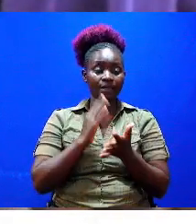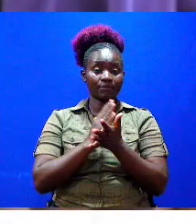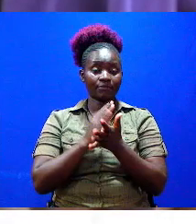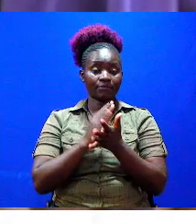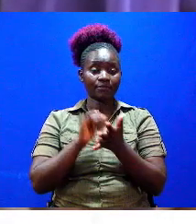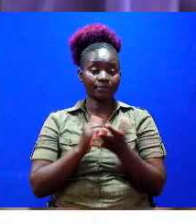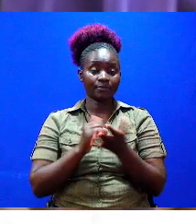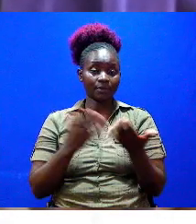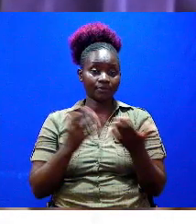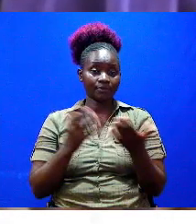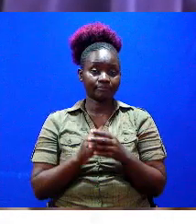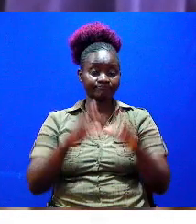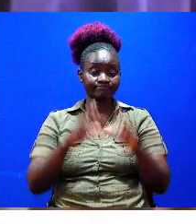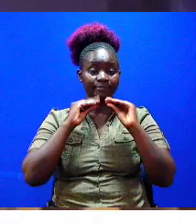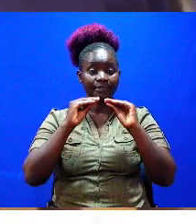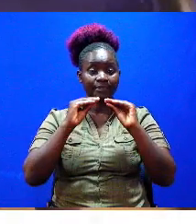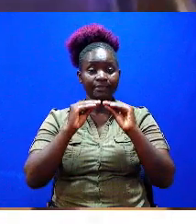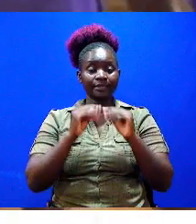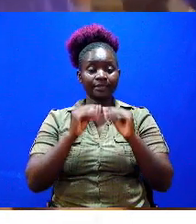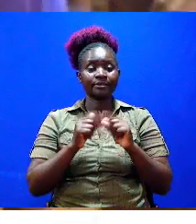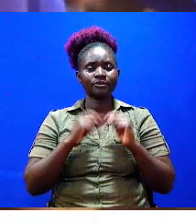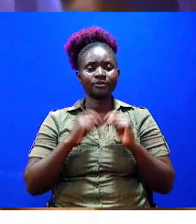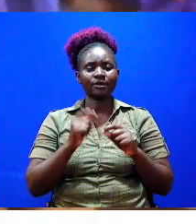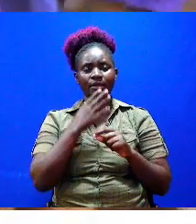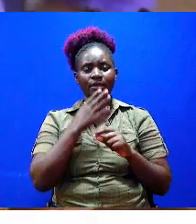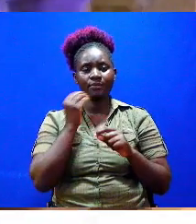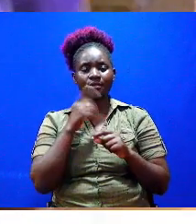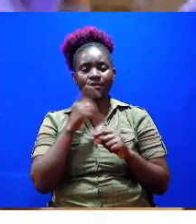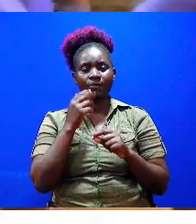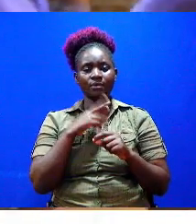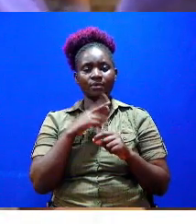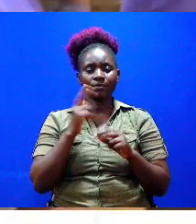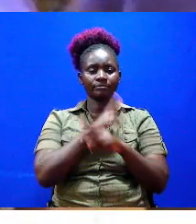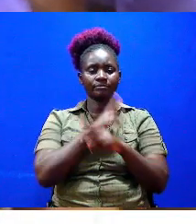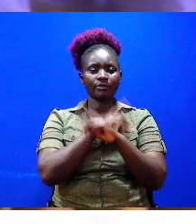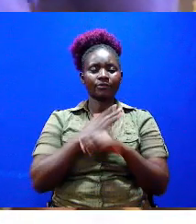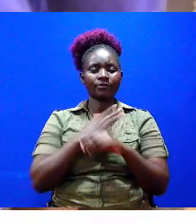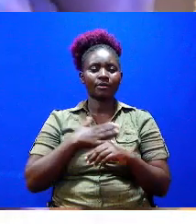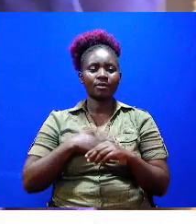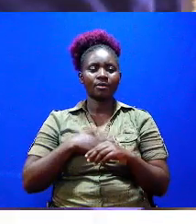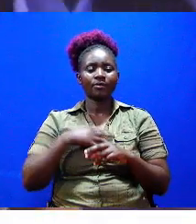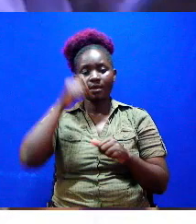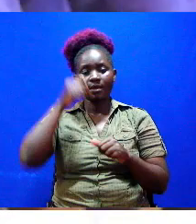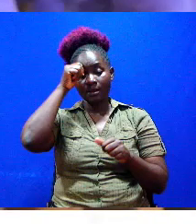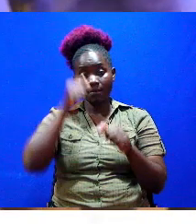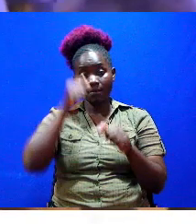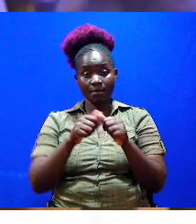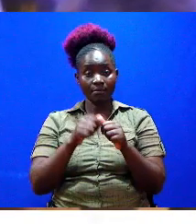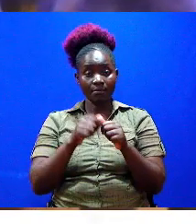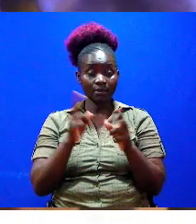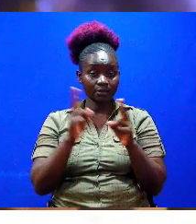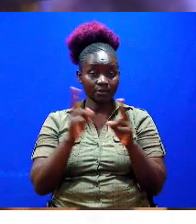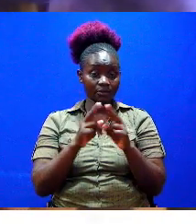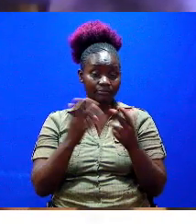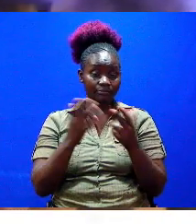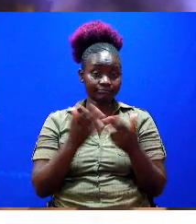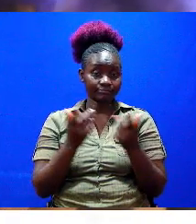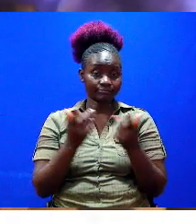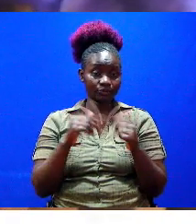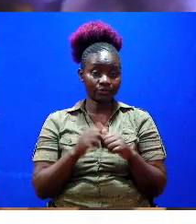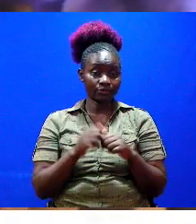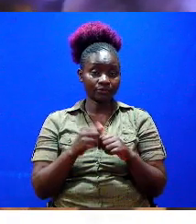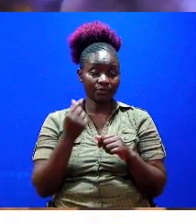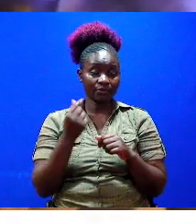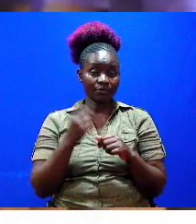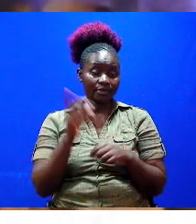are now teaching the learners we are trying our best as students go for holidays please let them remember that it's only a small stint of a few days at home